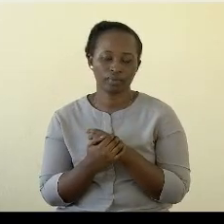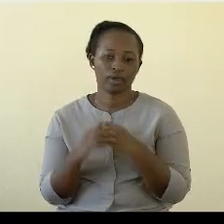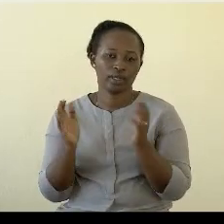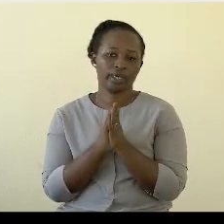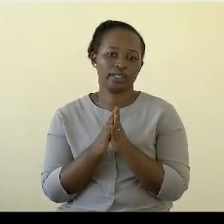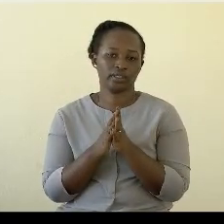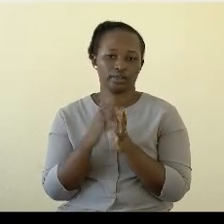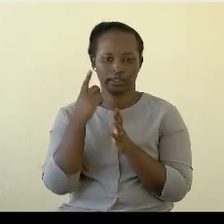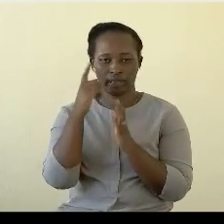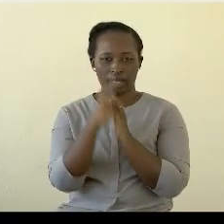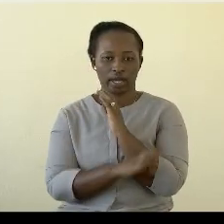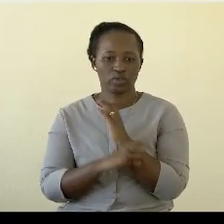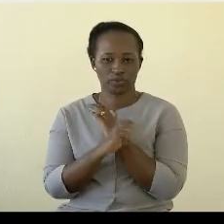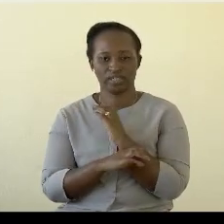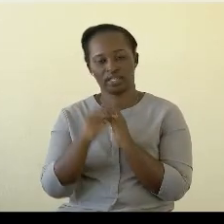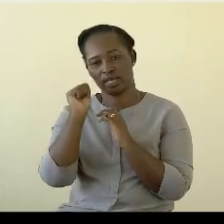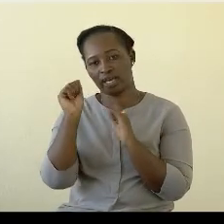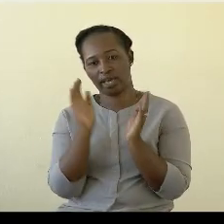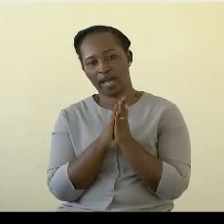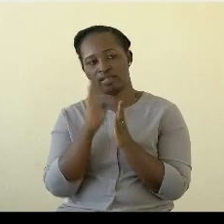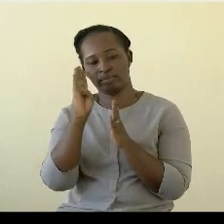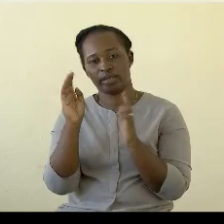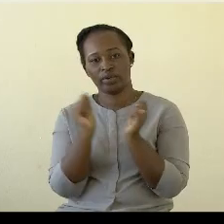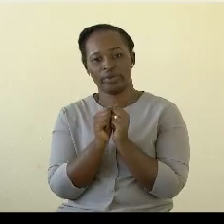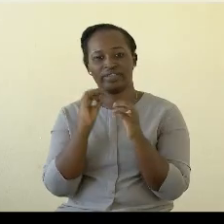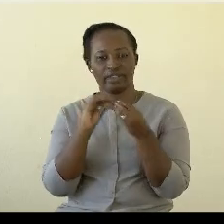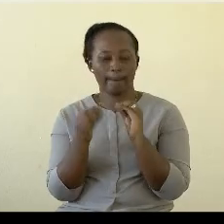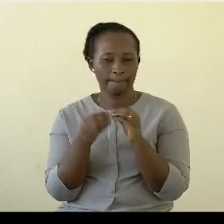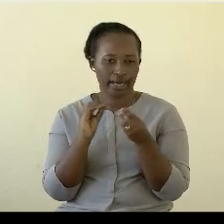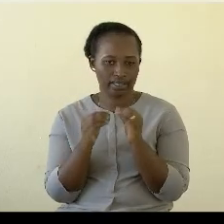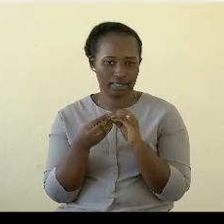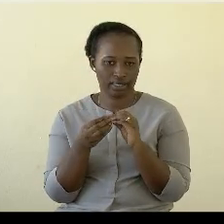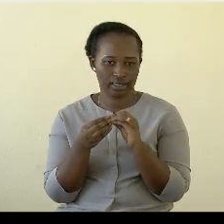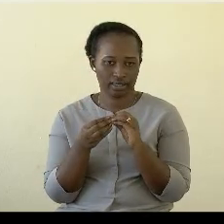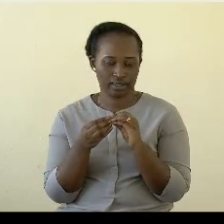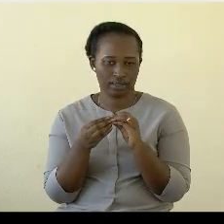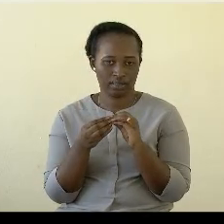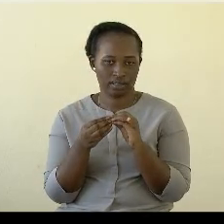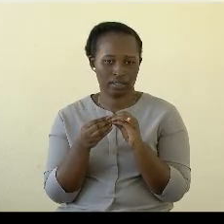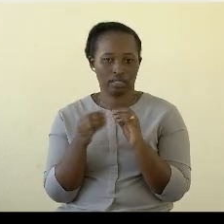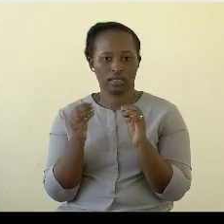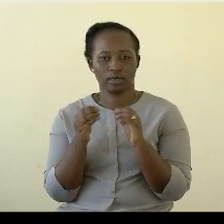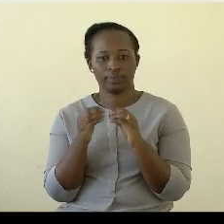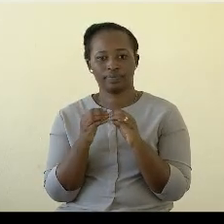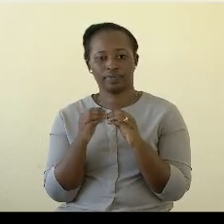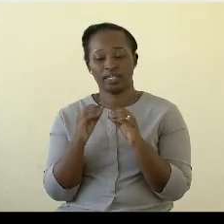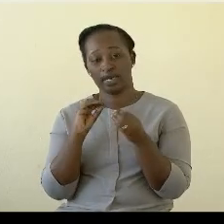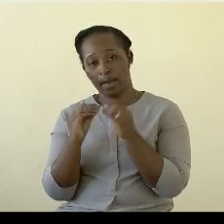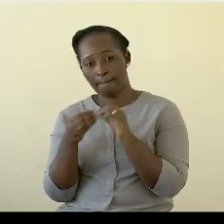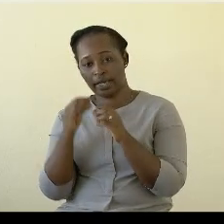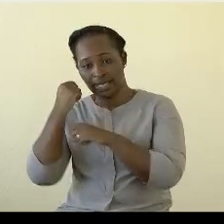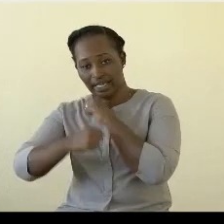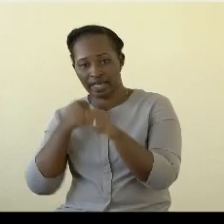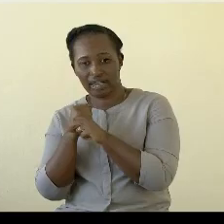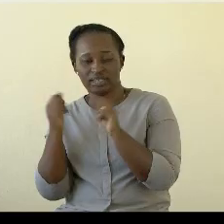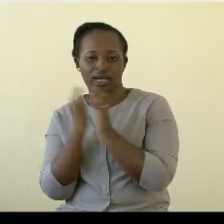And we are looking at countries A and B with numbers, years, the year and the country. And we are